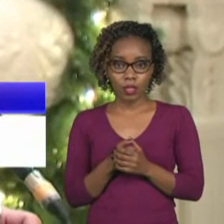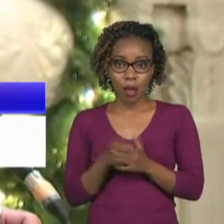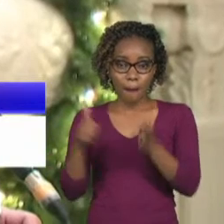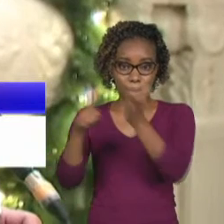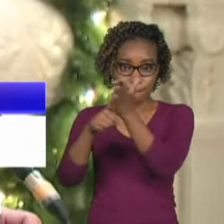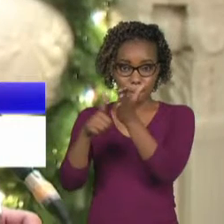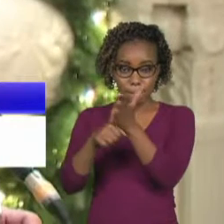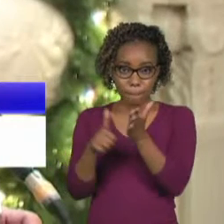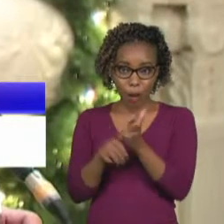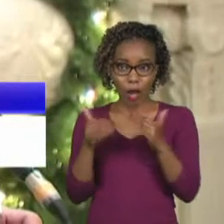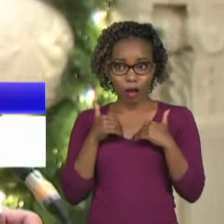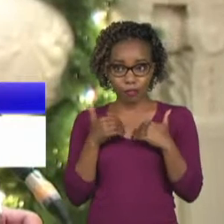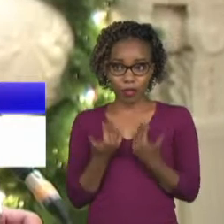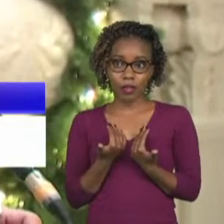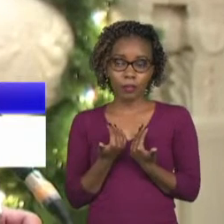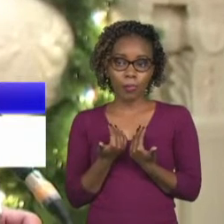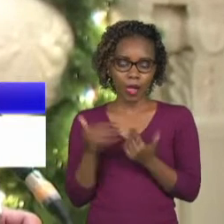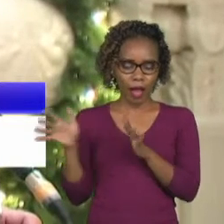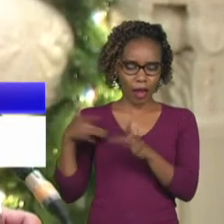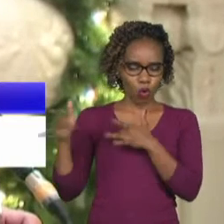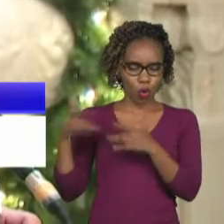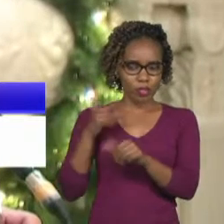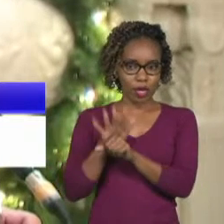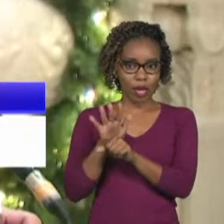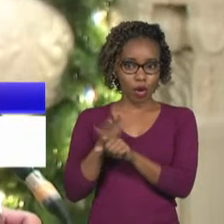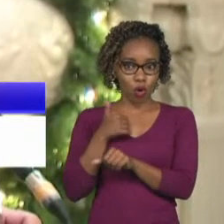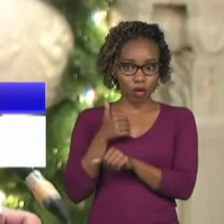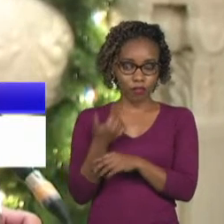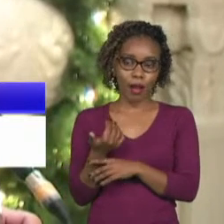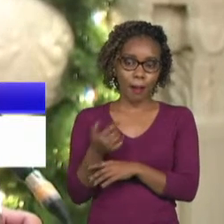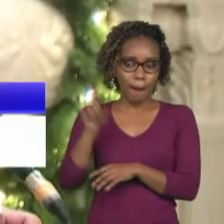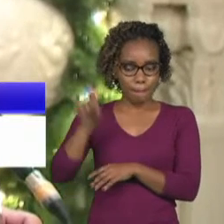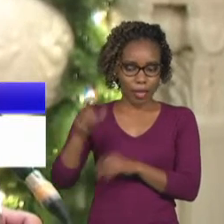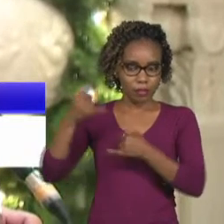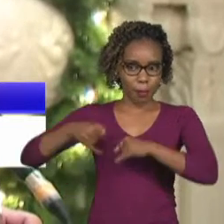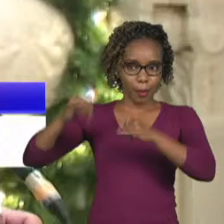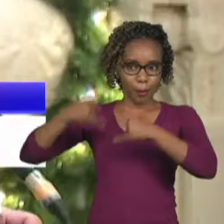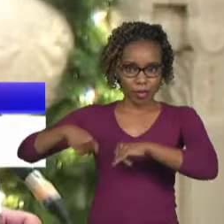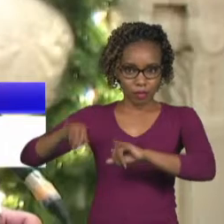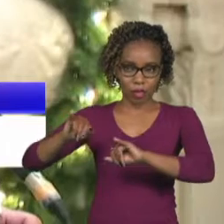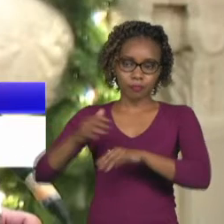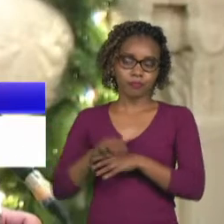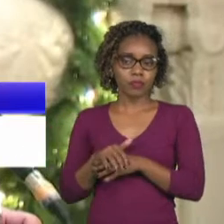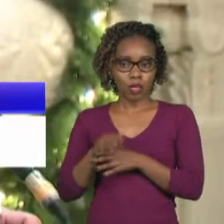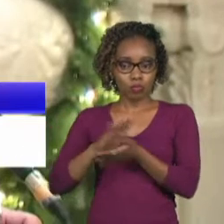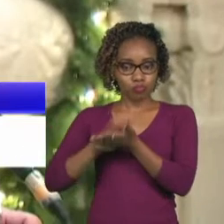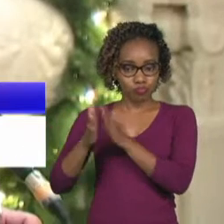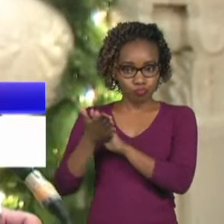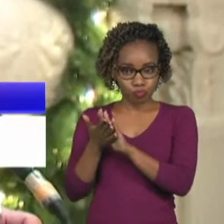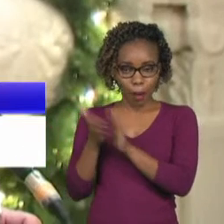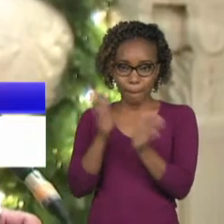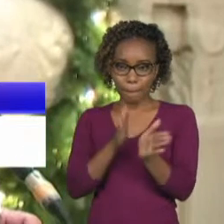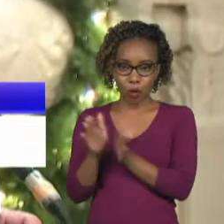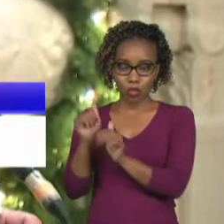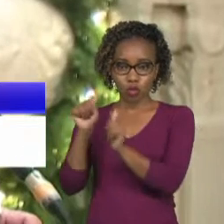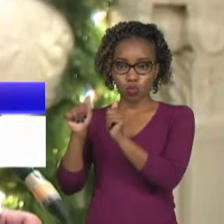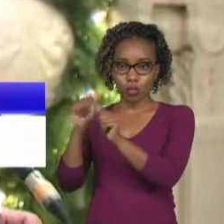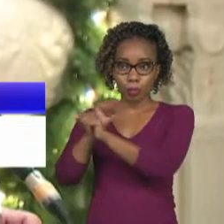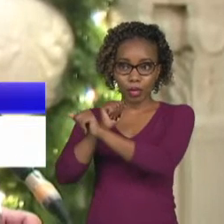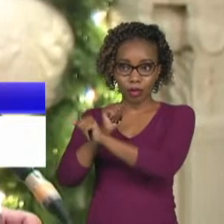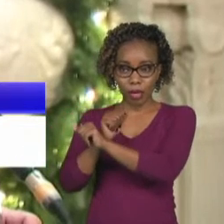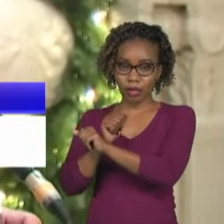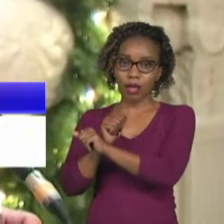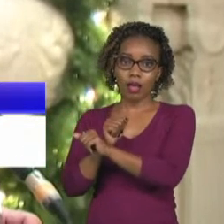problems, but it does raise a concern. We must implement a reconciliation process that prevents such errors